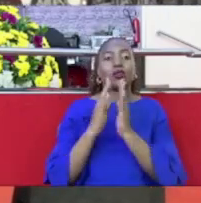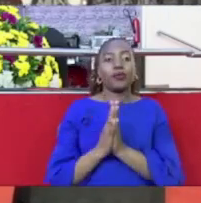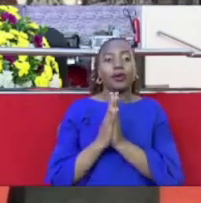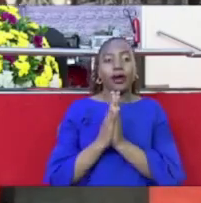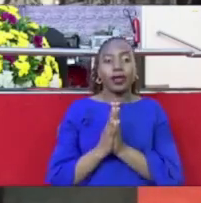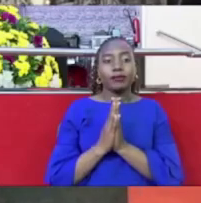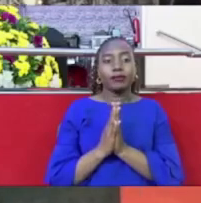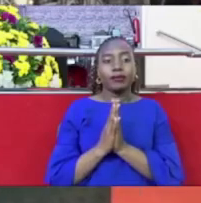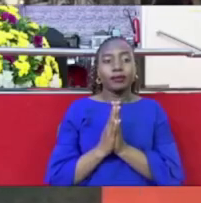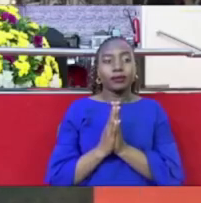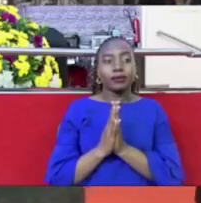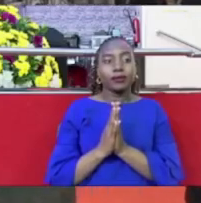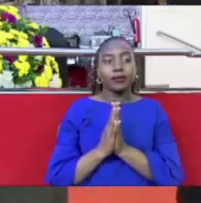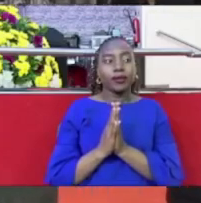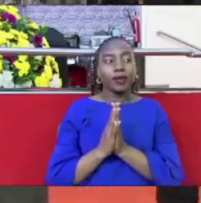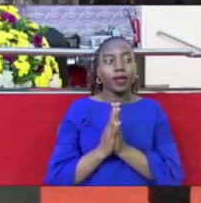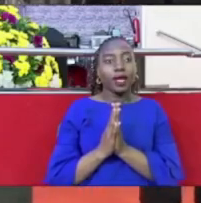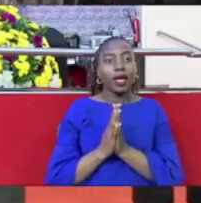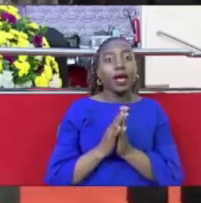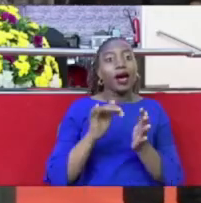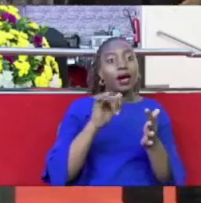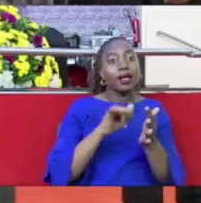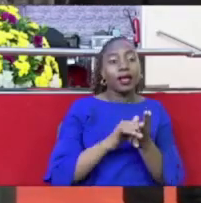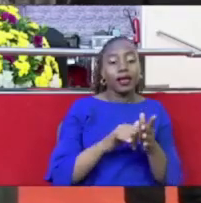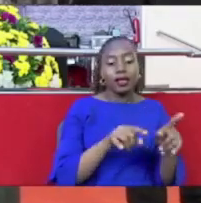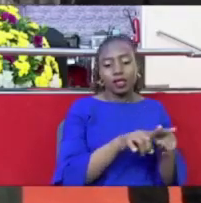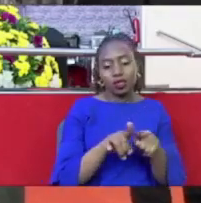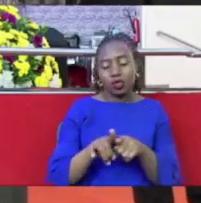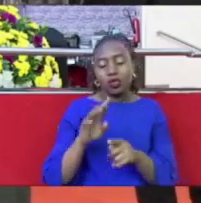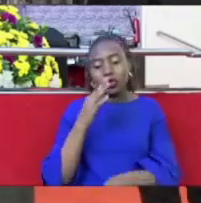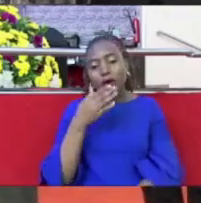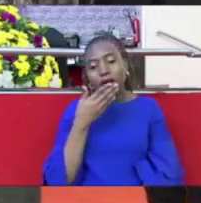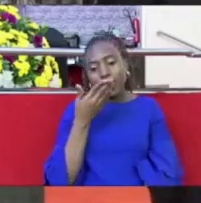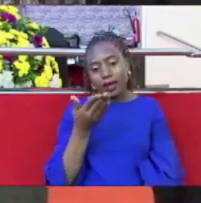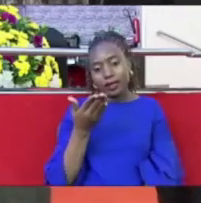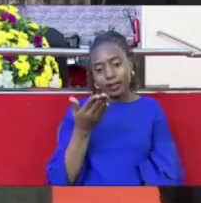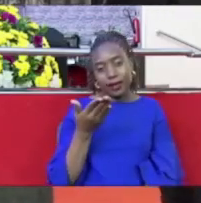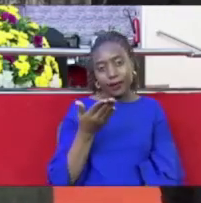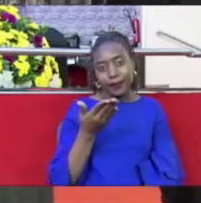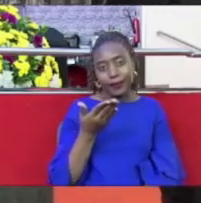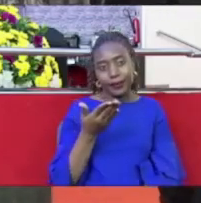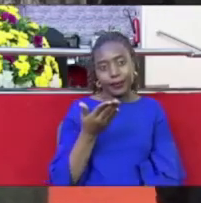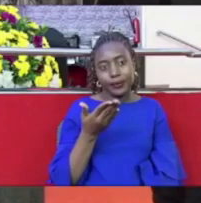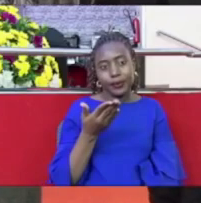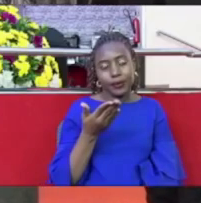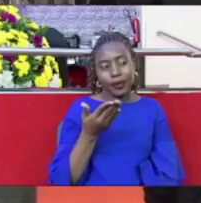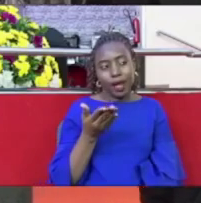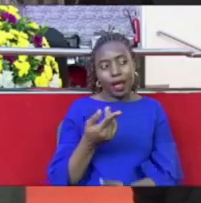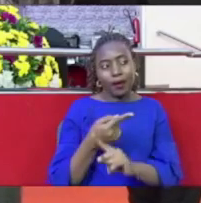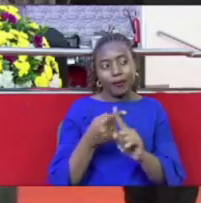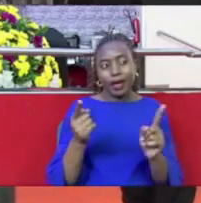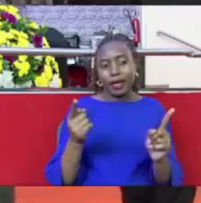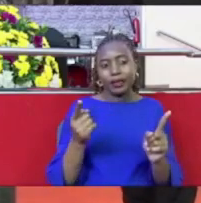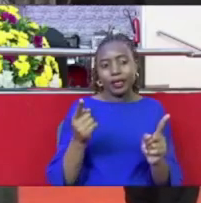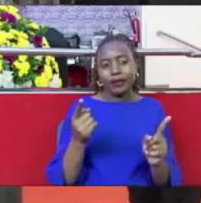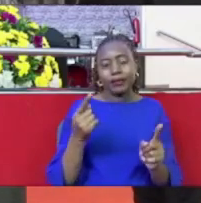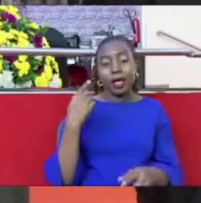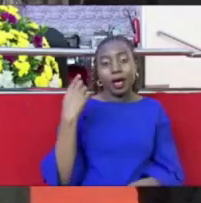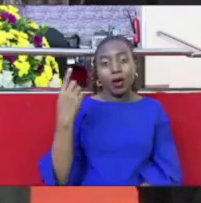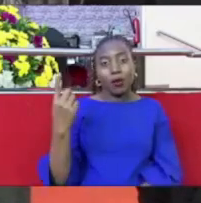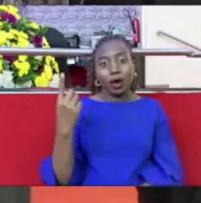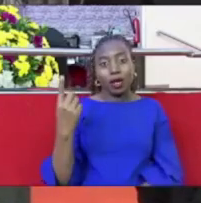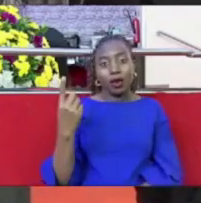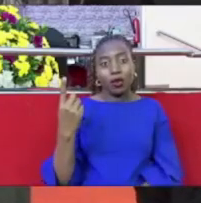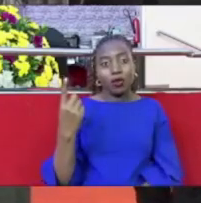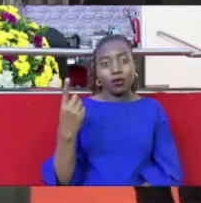unainama unaanza kuomba, and even that one is an answer na hata hilo ni jibu. But one of them gave a very